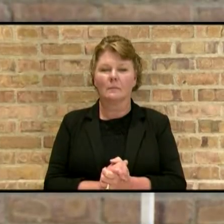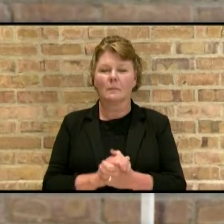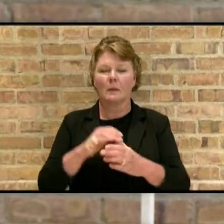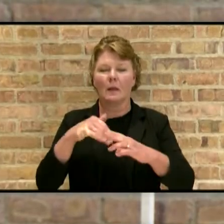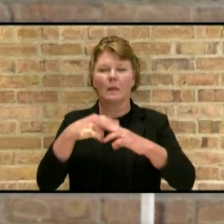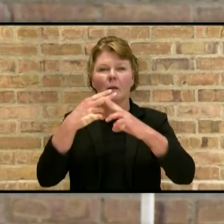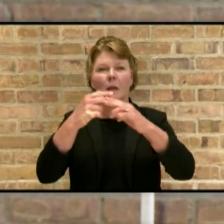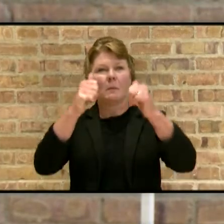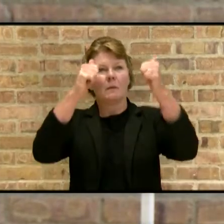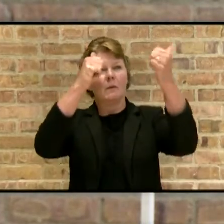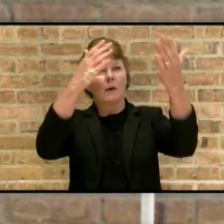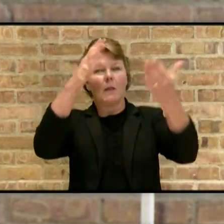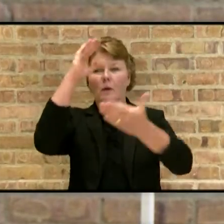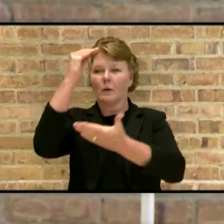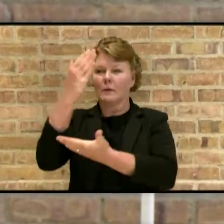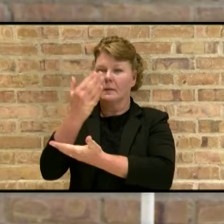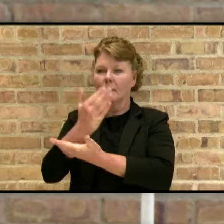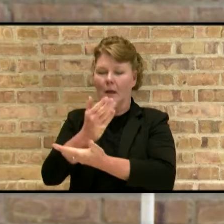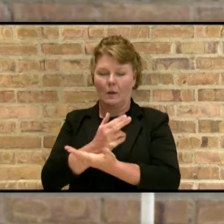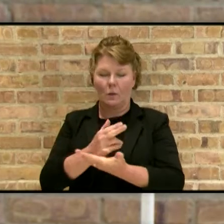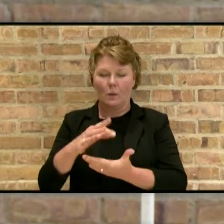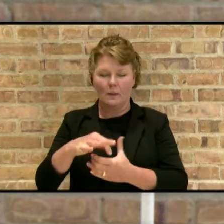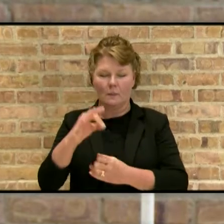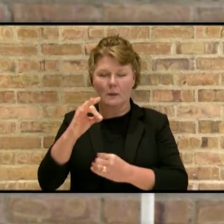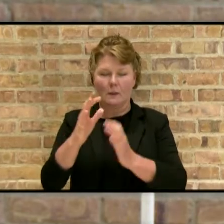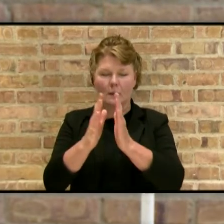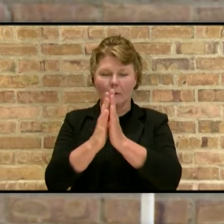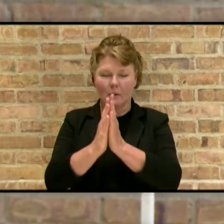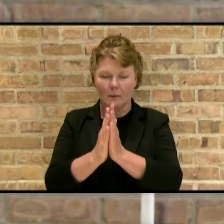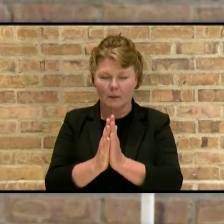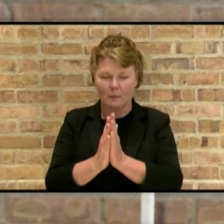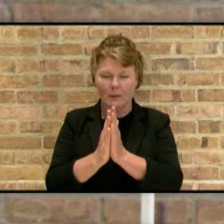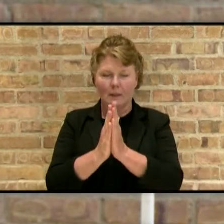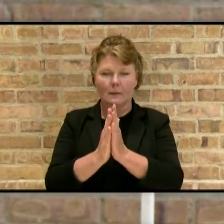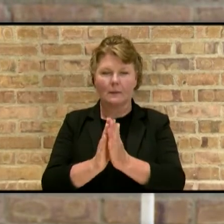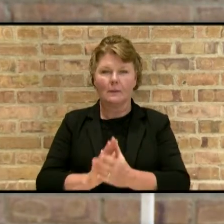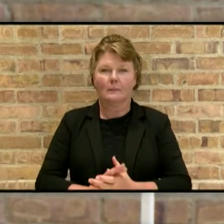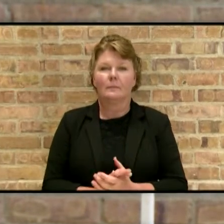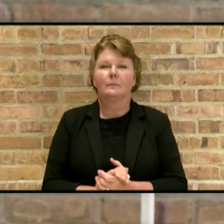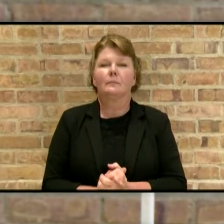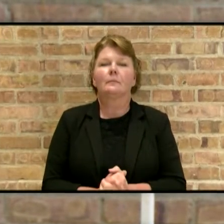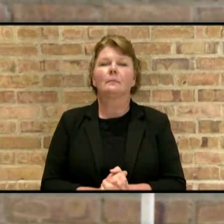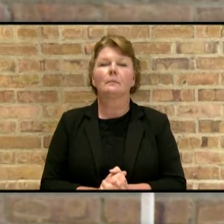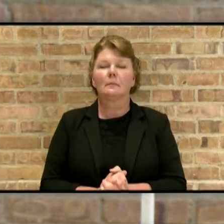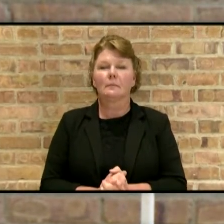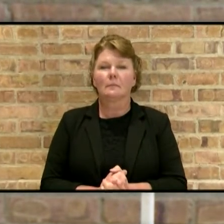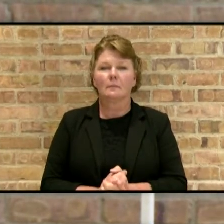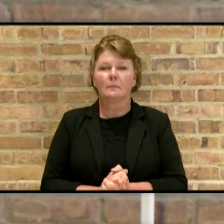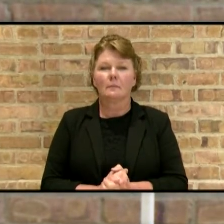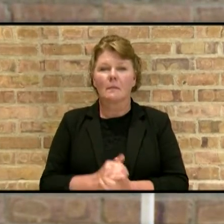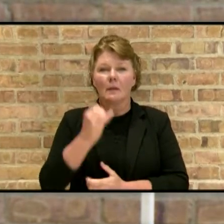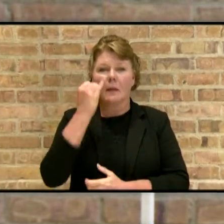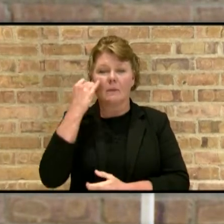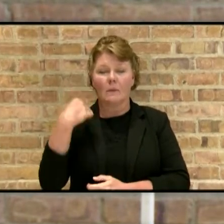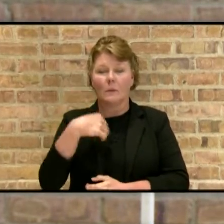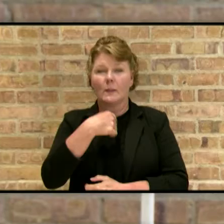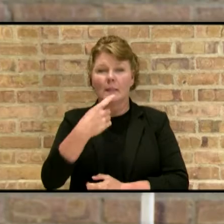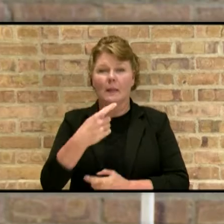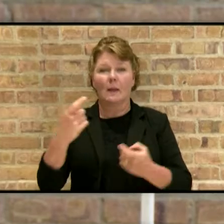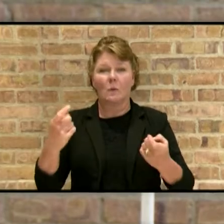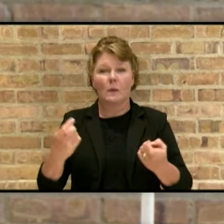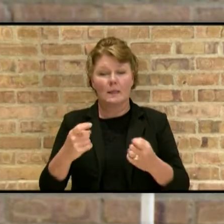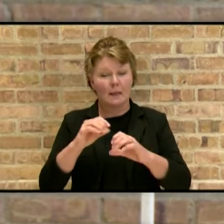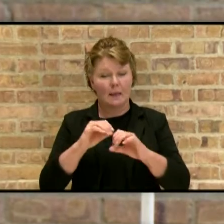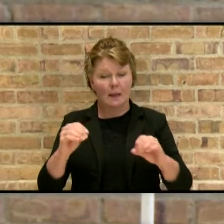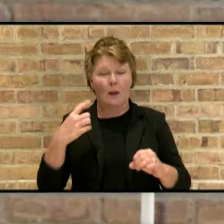In the name of the Father, and of the Son, and of the Holy Spirit. Amen. If we say we have no sin,